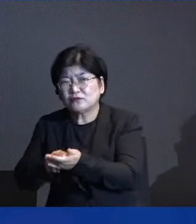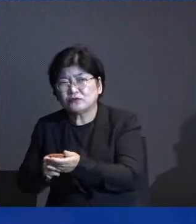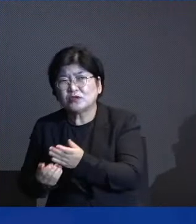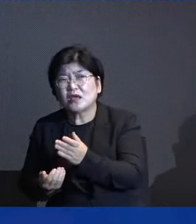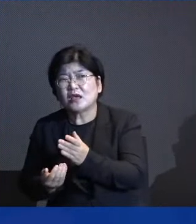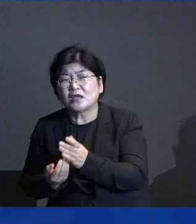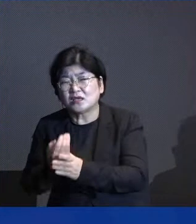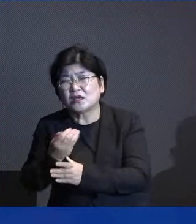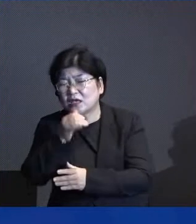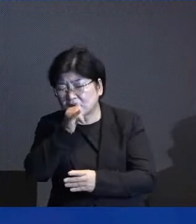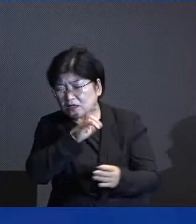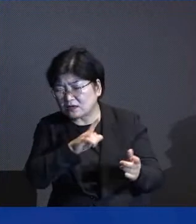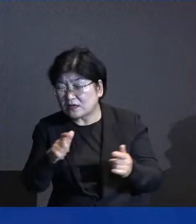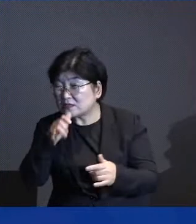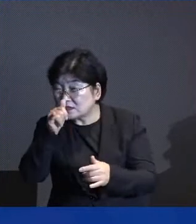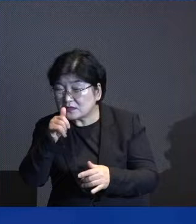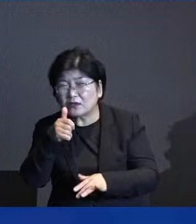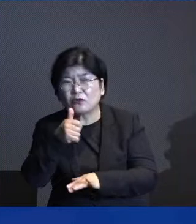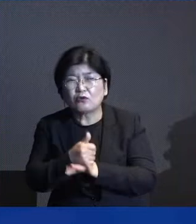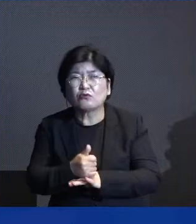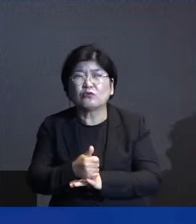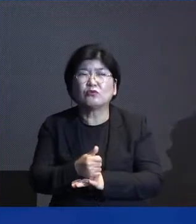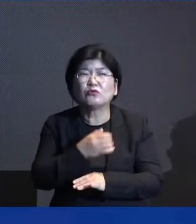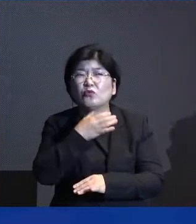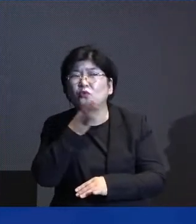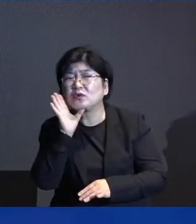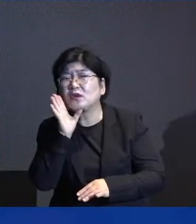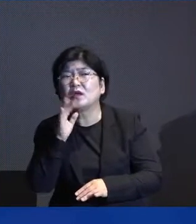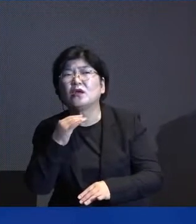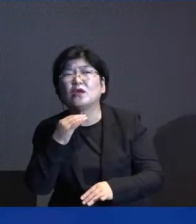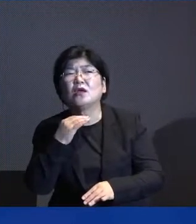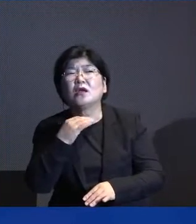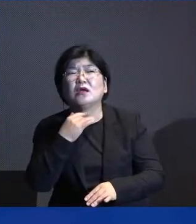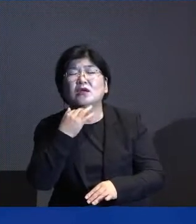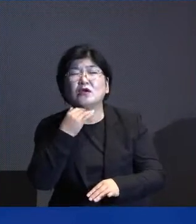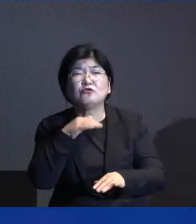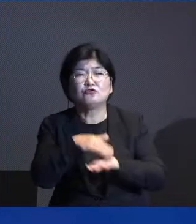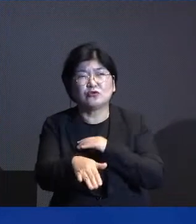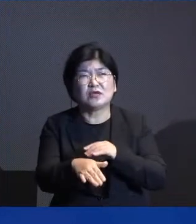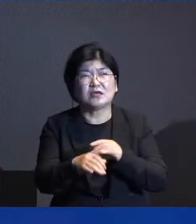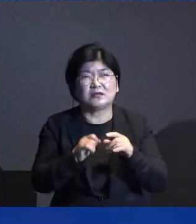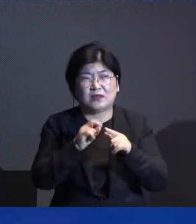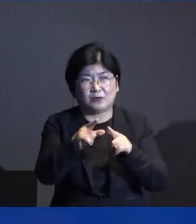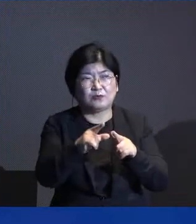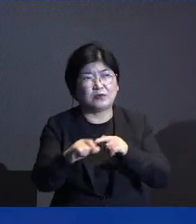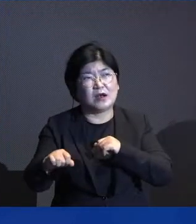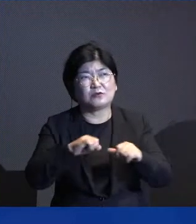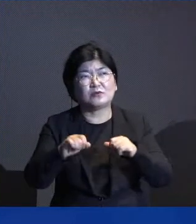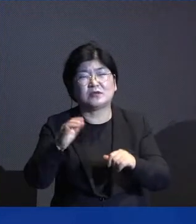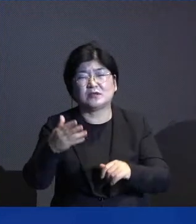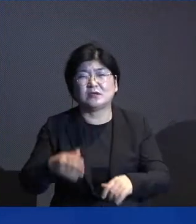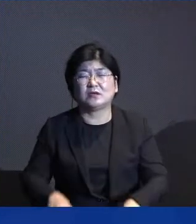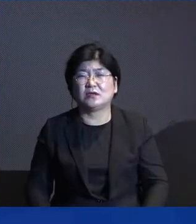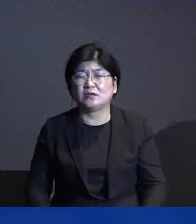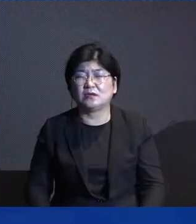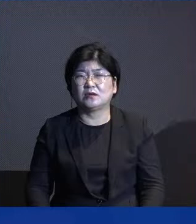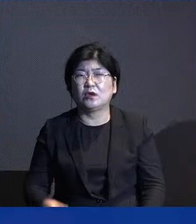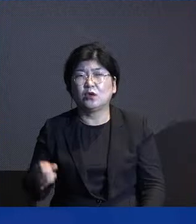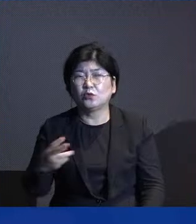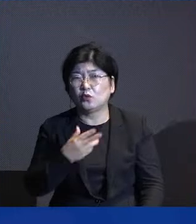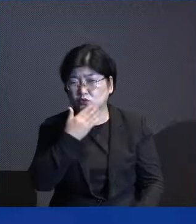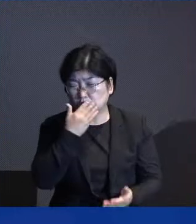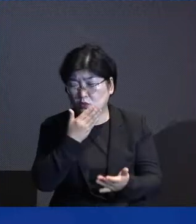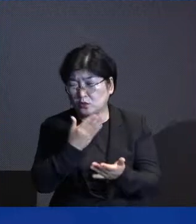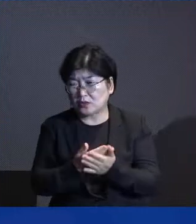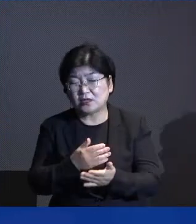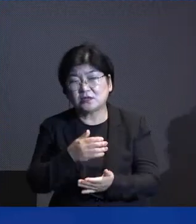know that isolation is a major risk factor for cognitive deficits. And when we talk about dignity, we